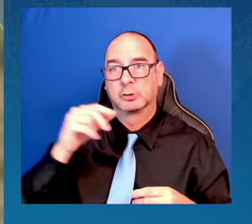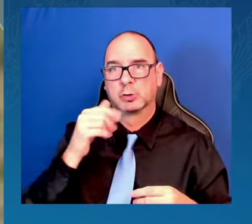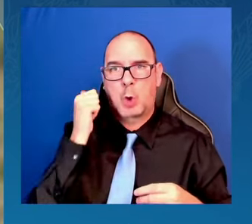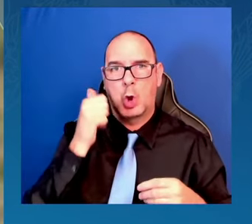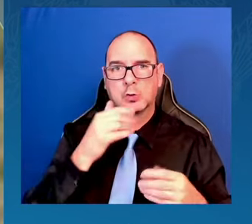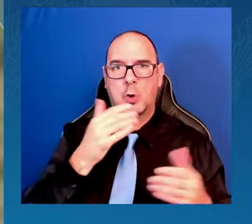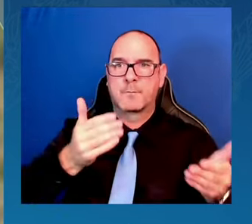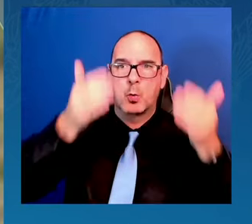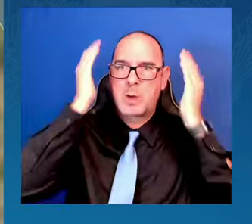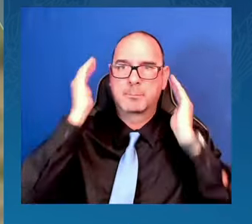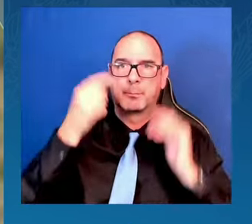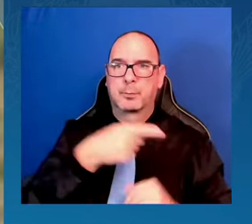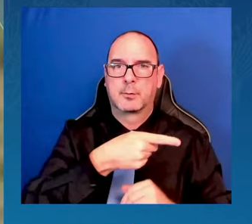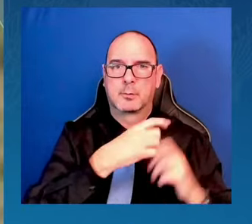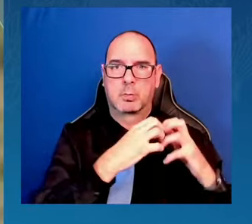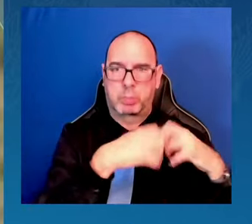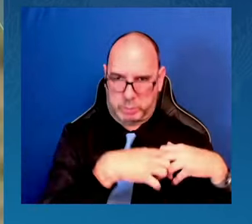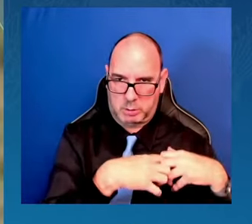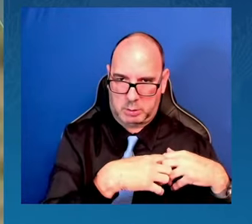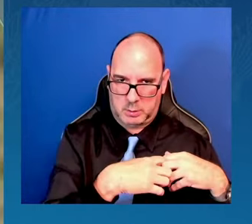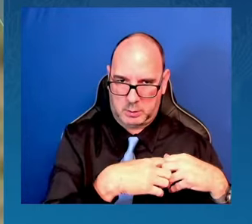also creates jobs,